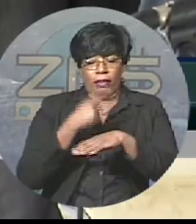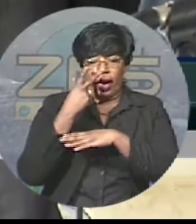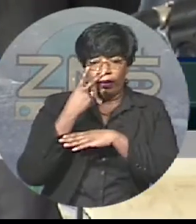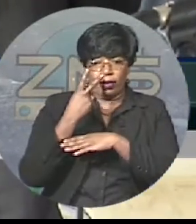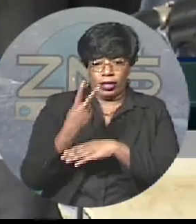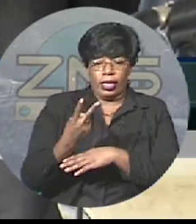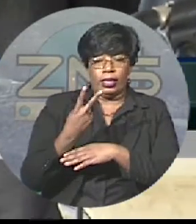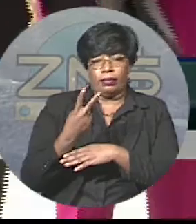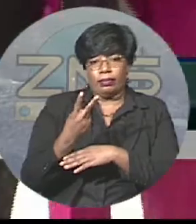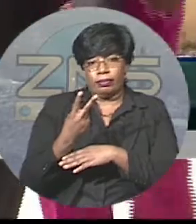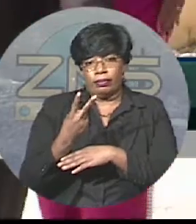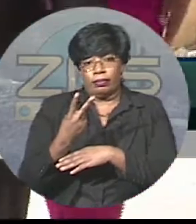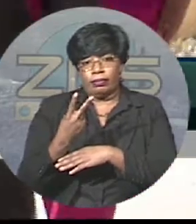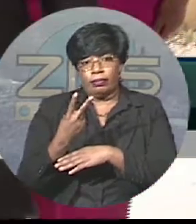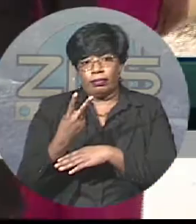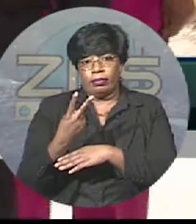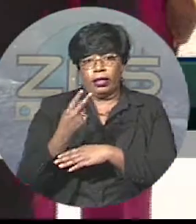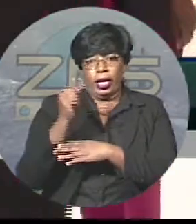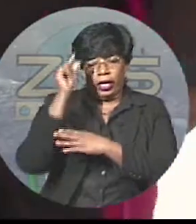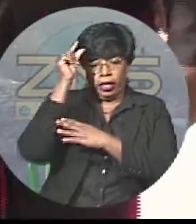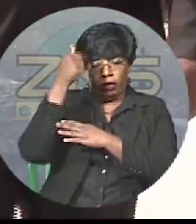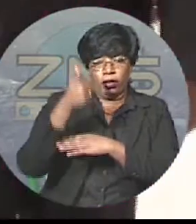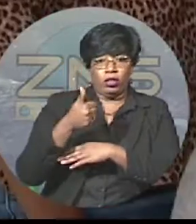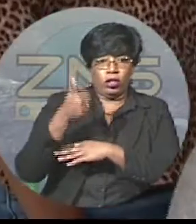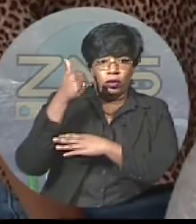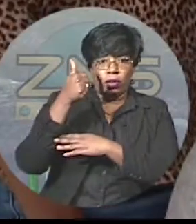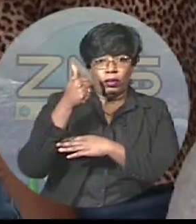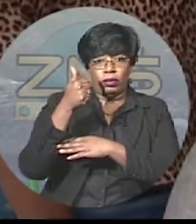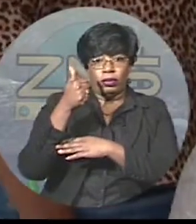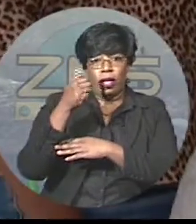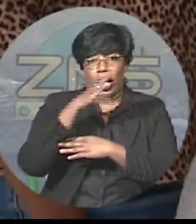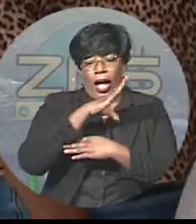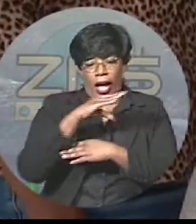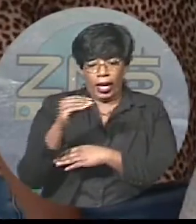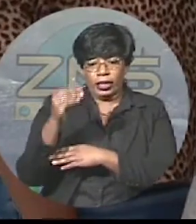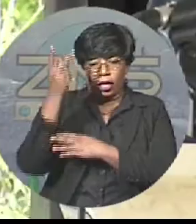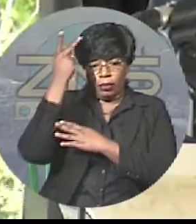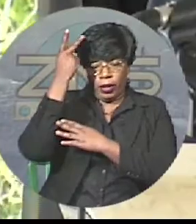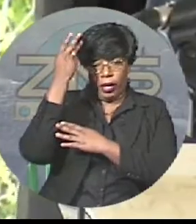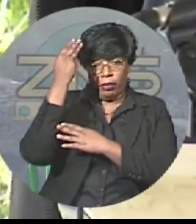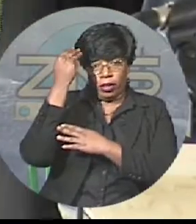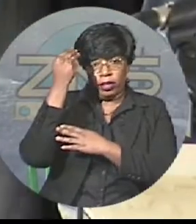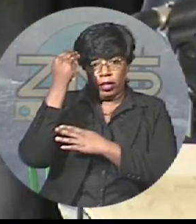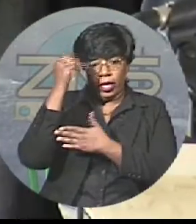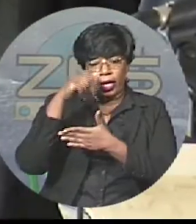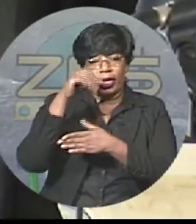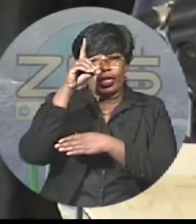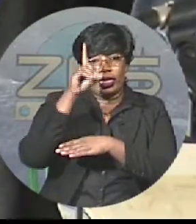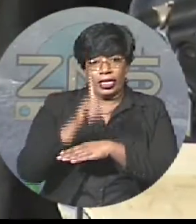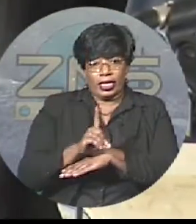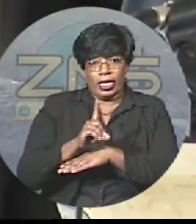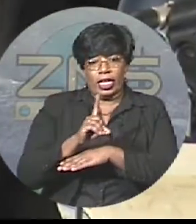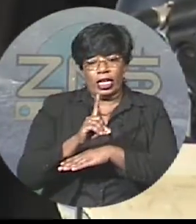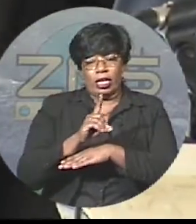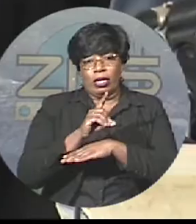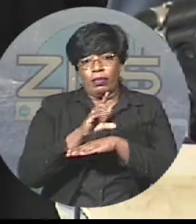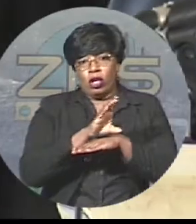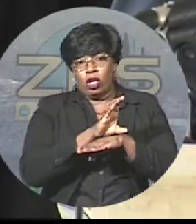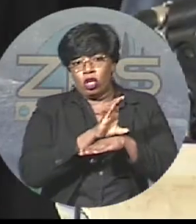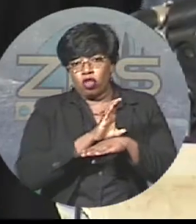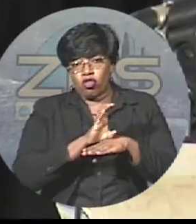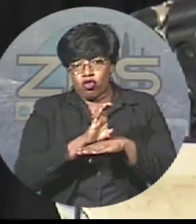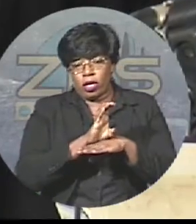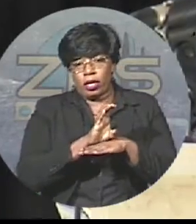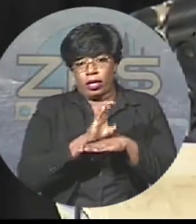seen a Governor General and a Prime Minister in Deep Creek. I never seen that